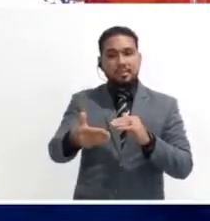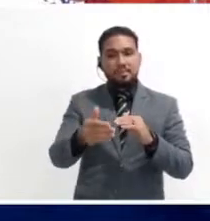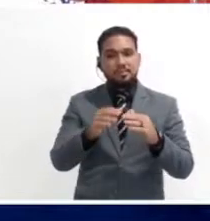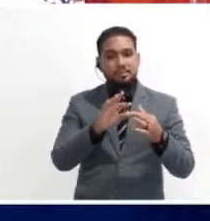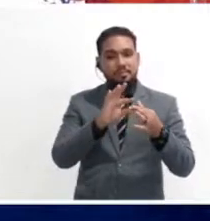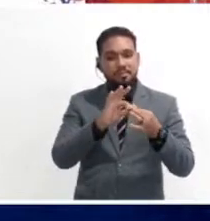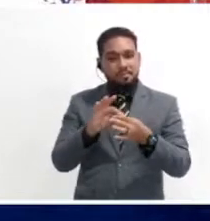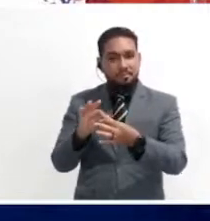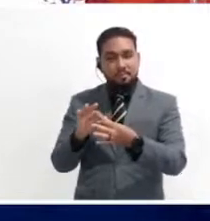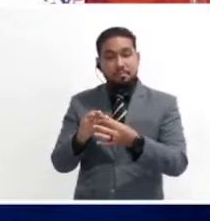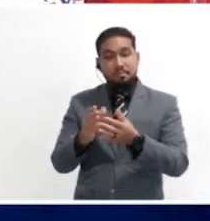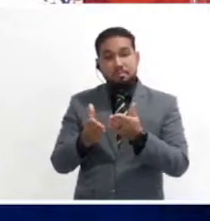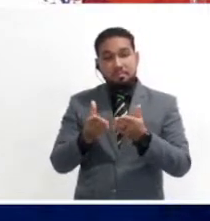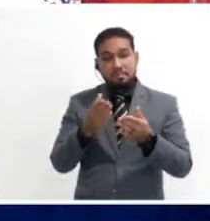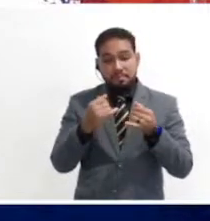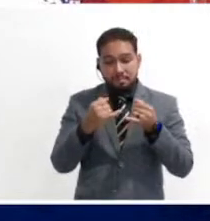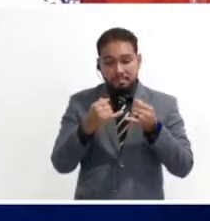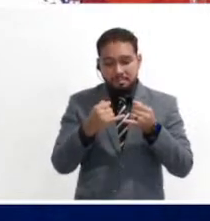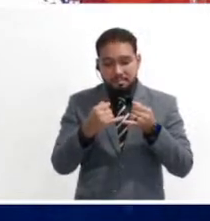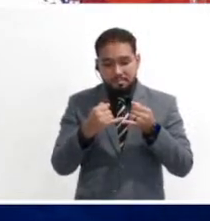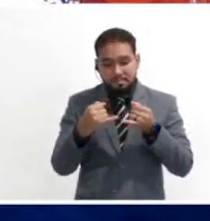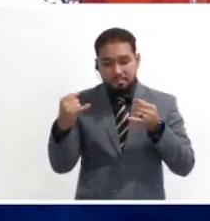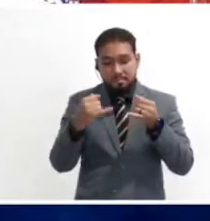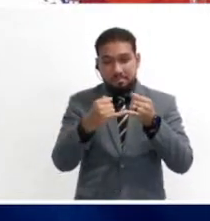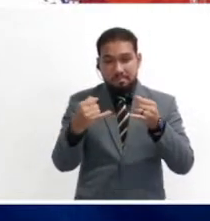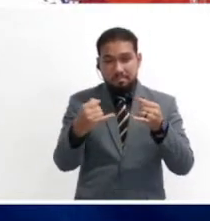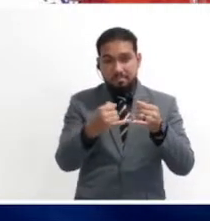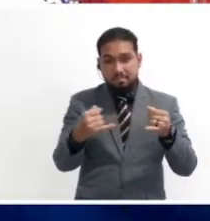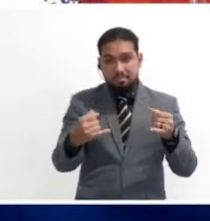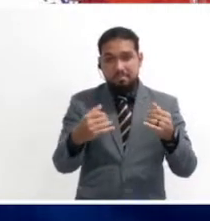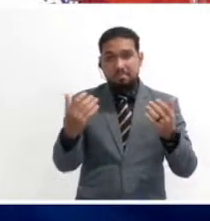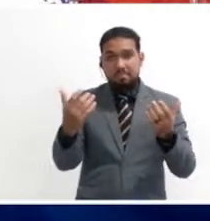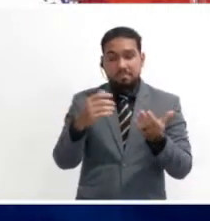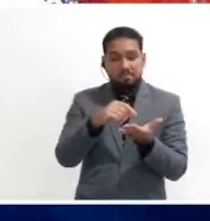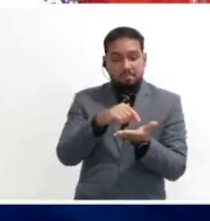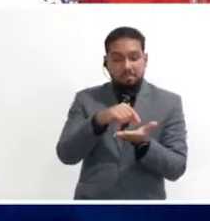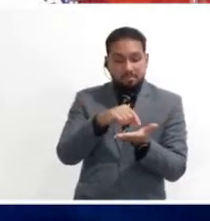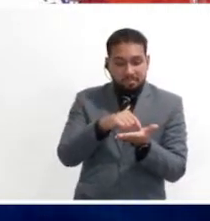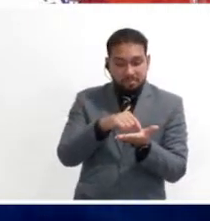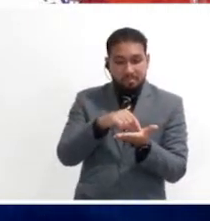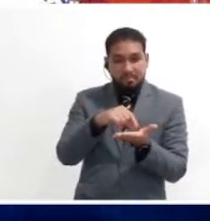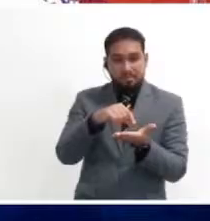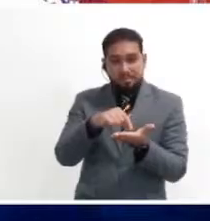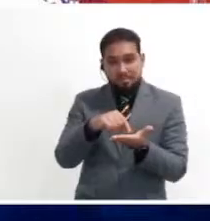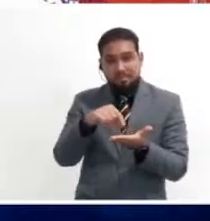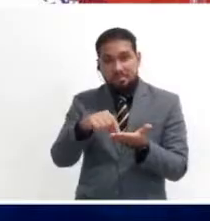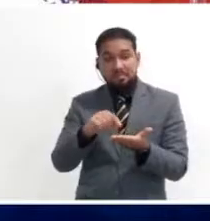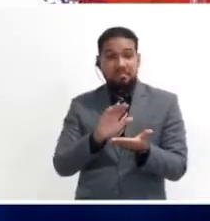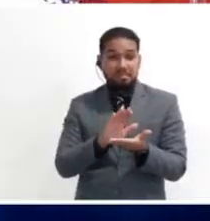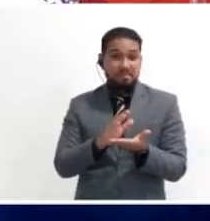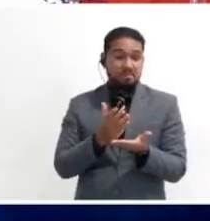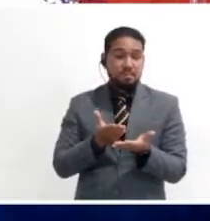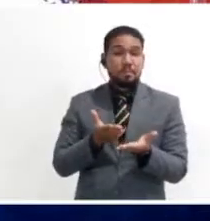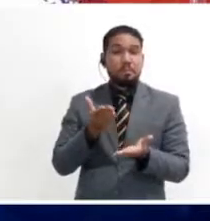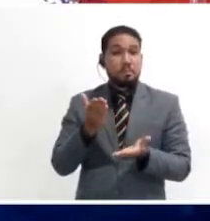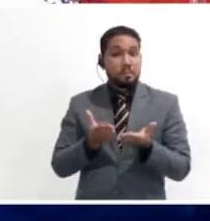of the chips. And then we would mold over all of that and cut up the parts into individual parts.